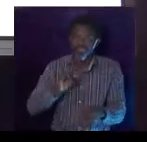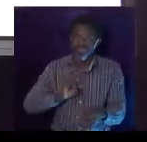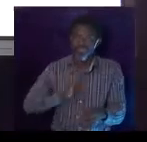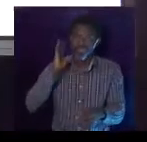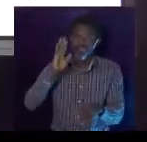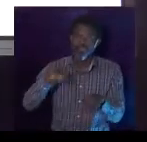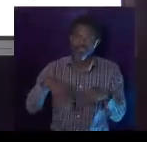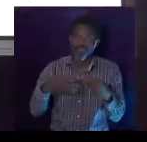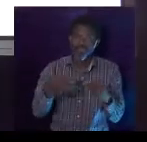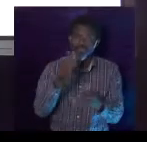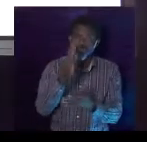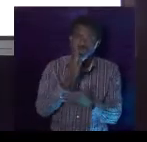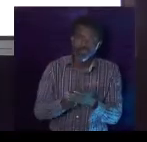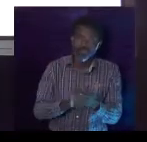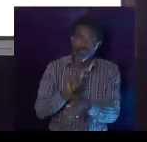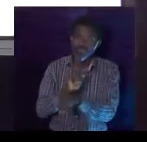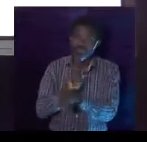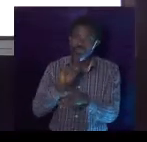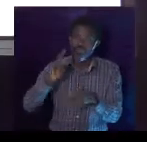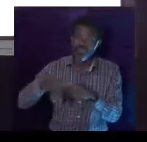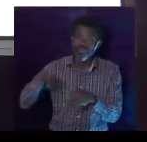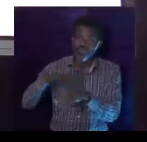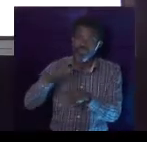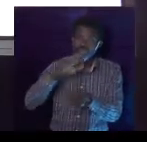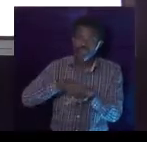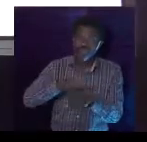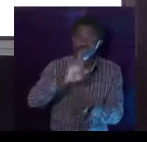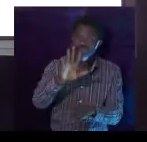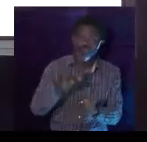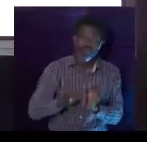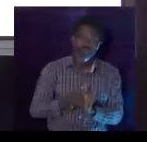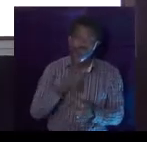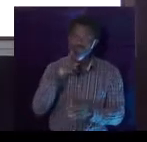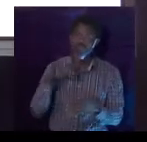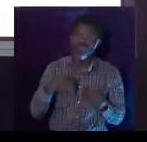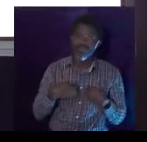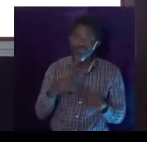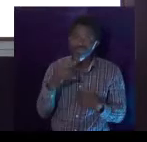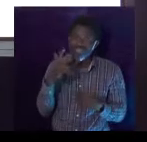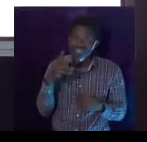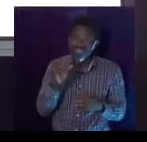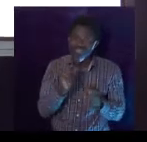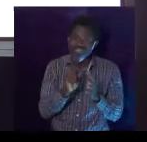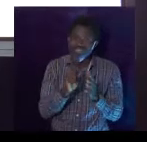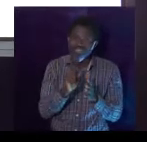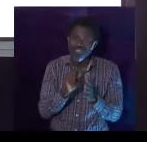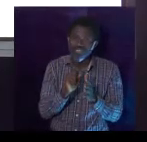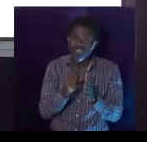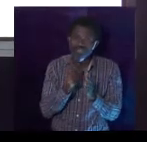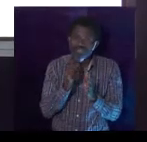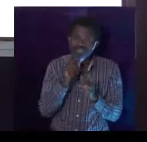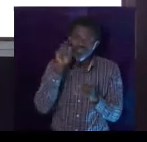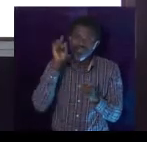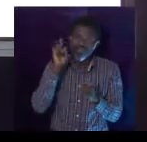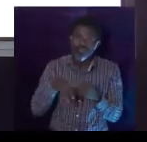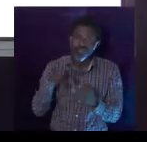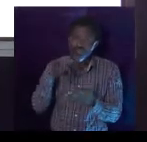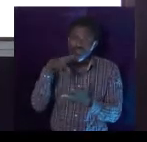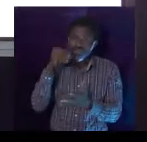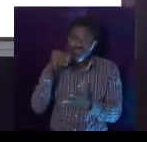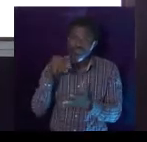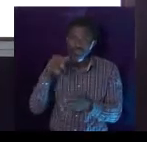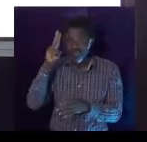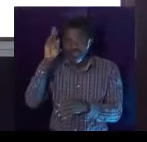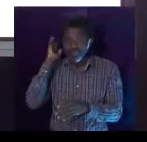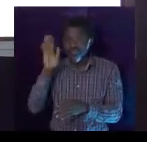some exercises to practice on your own. You have 30 seconds to copy this. Don't forget, today is Magic